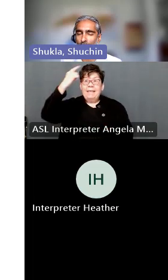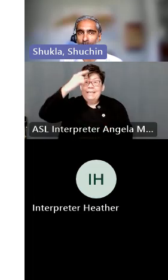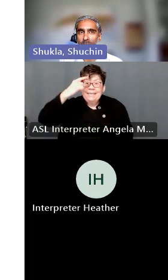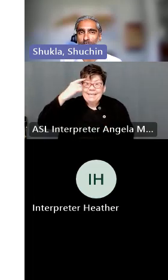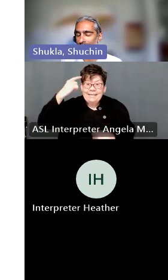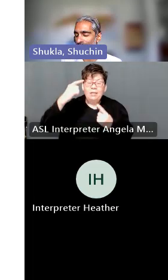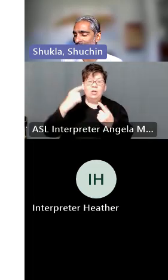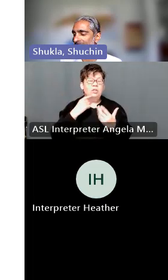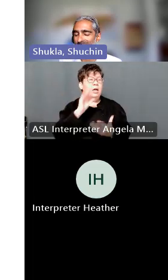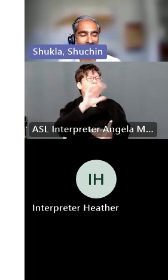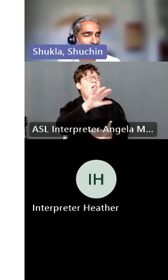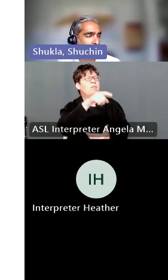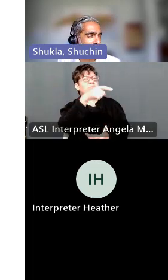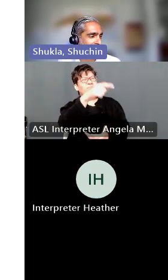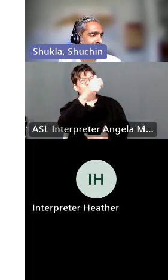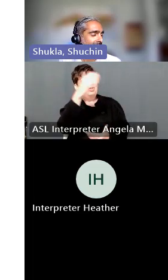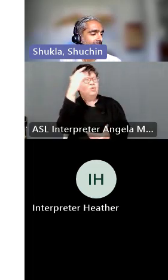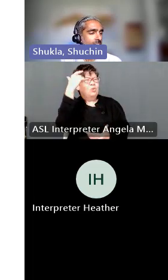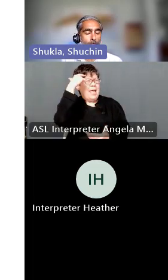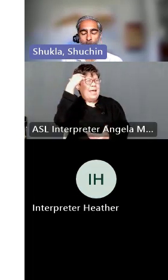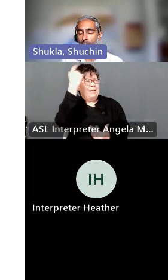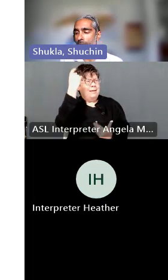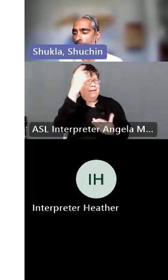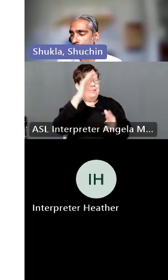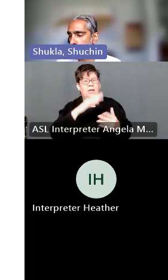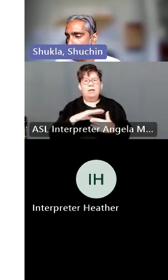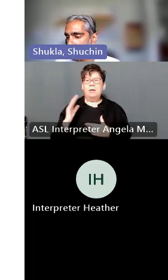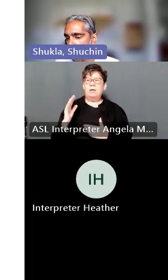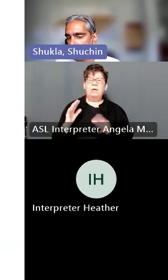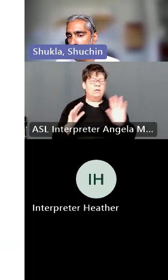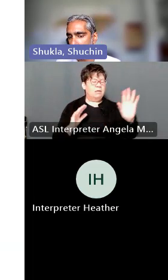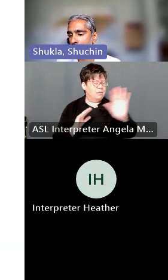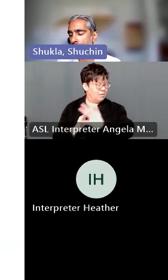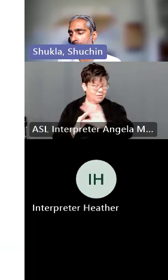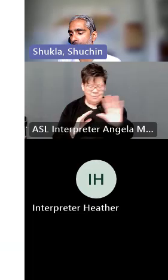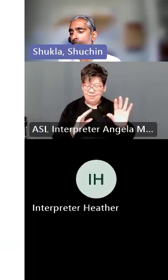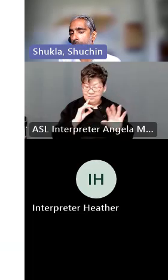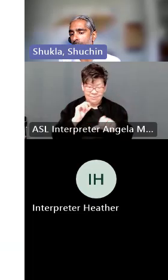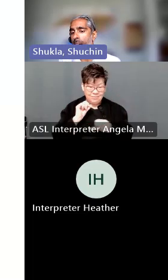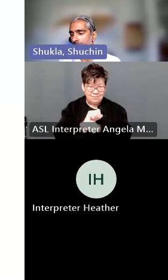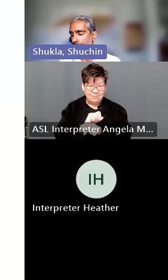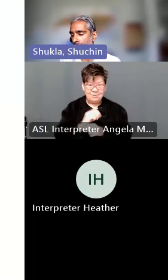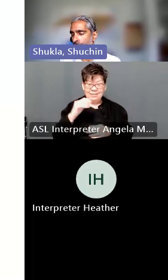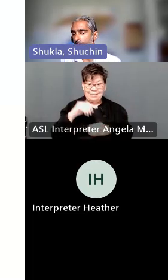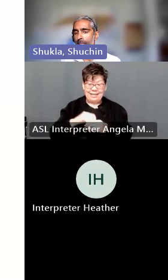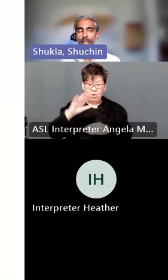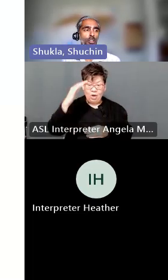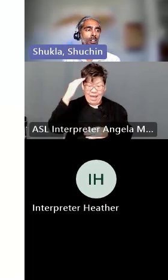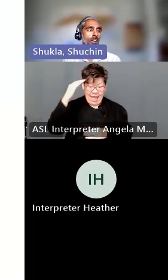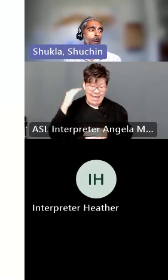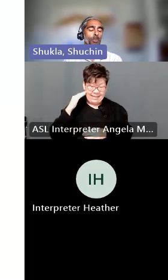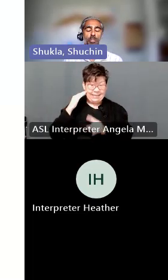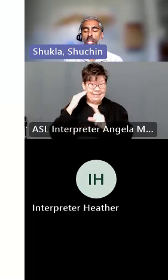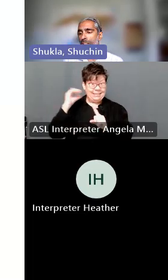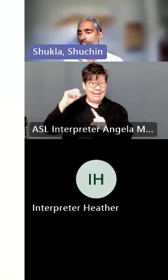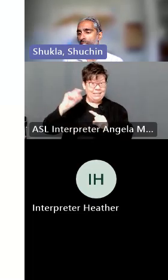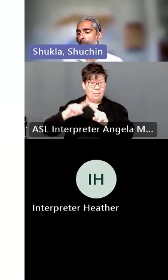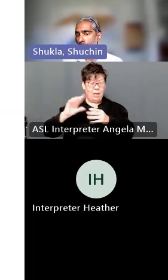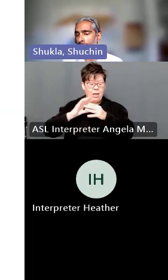your head, or, I'm sure someone said that to me when I was a kid, but truly it's all in your head in terms of it's biologically in your head. These